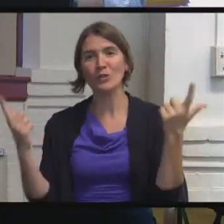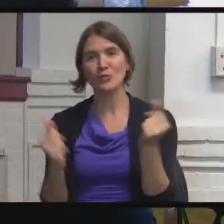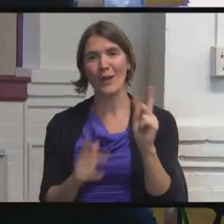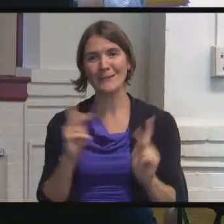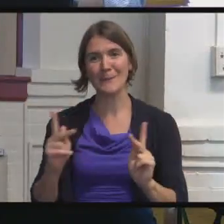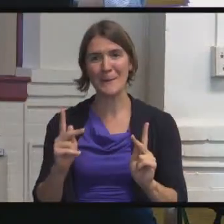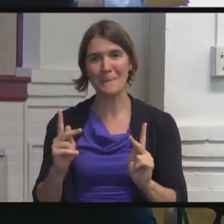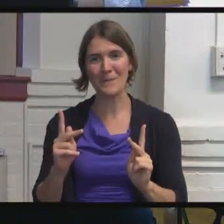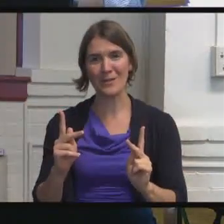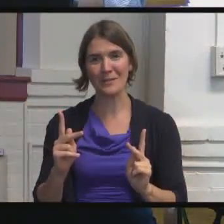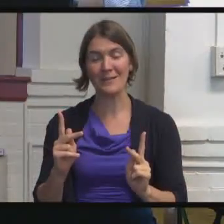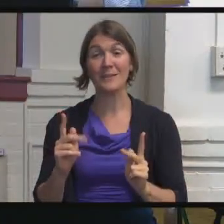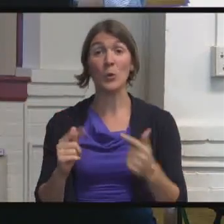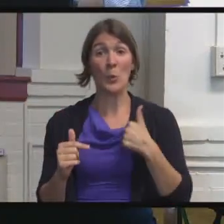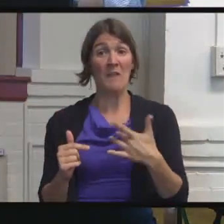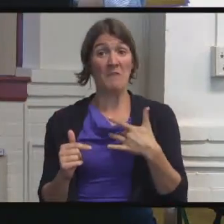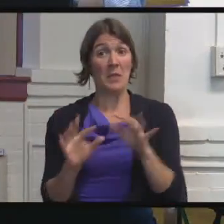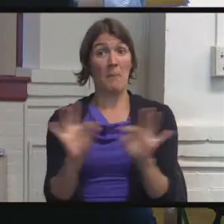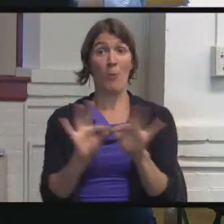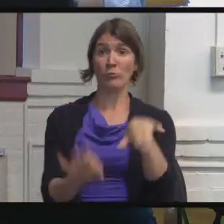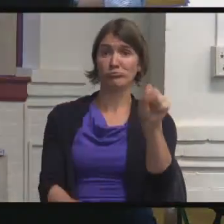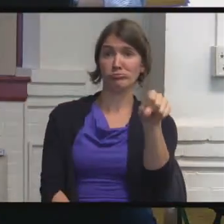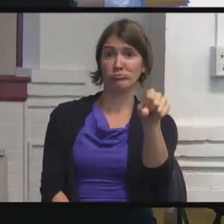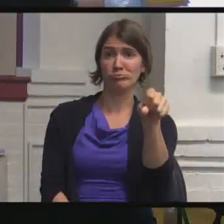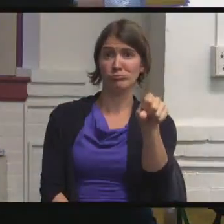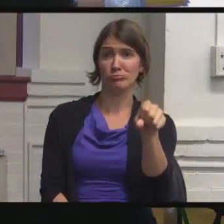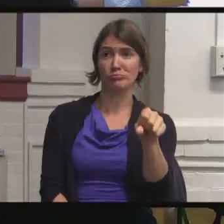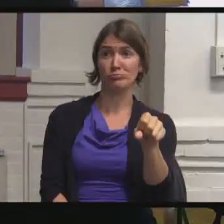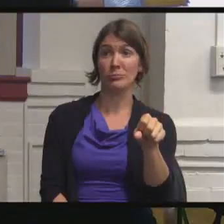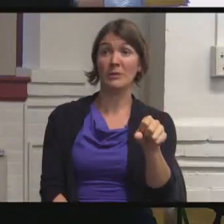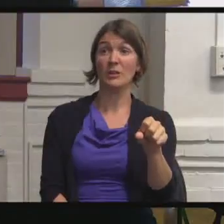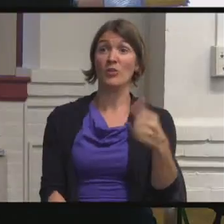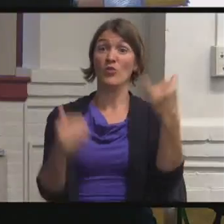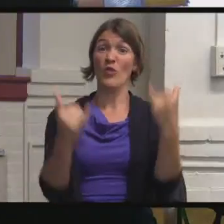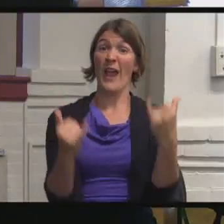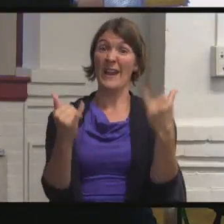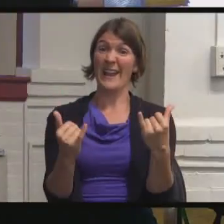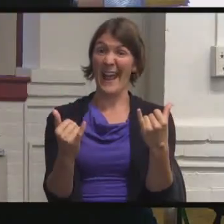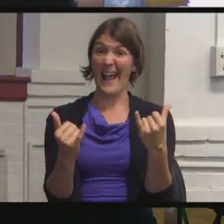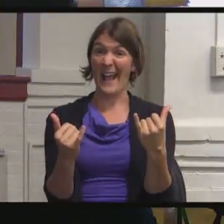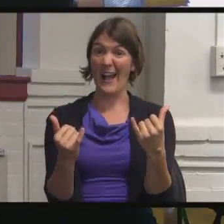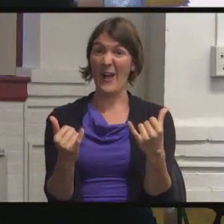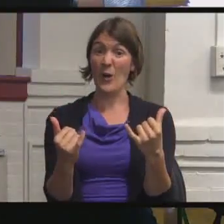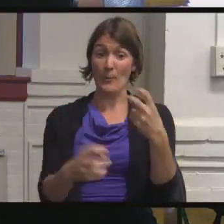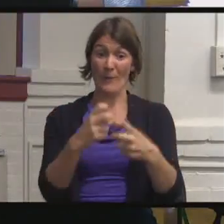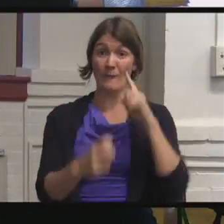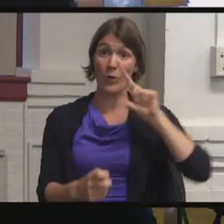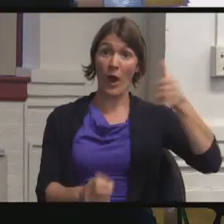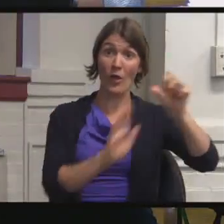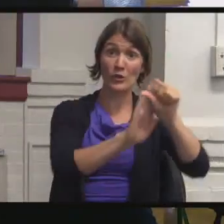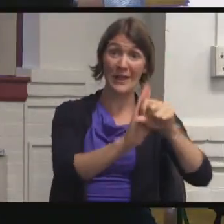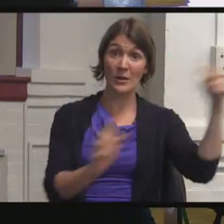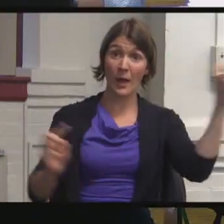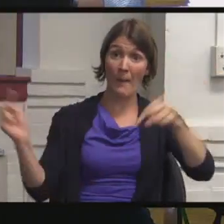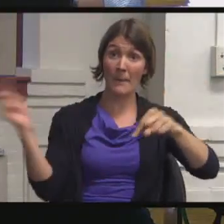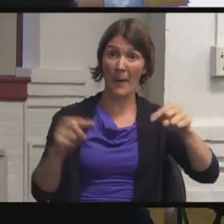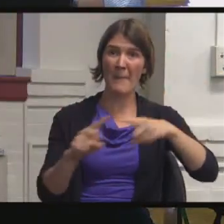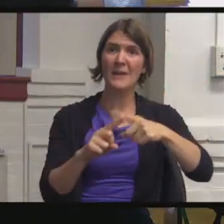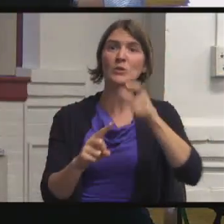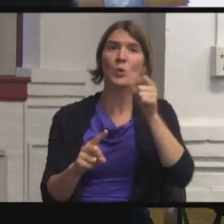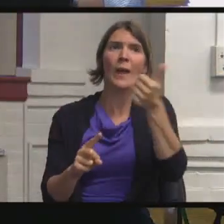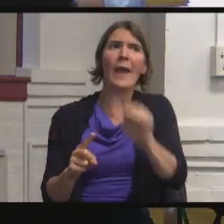the real importance of this at the end of the day is to fix what is not a problem just for people from out of state, but for everyone who